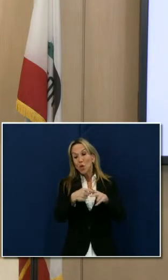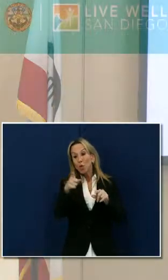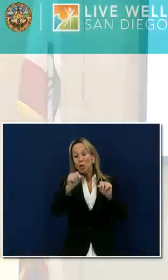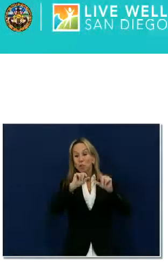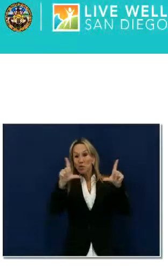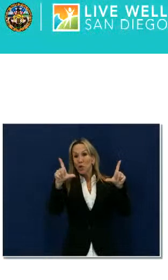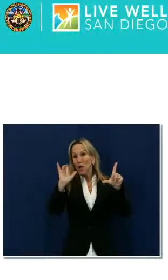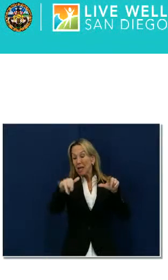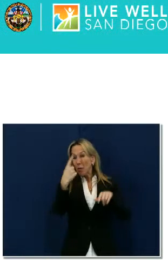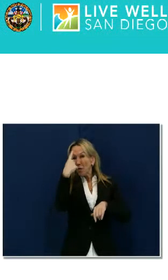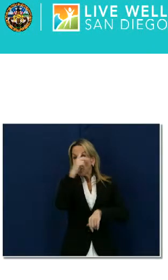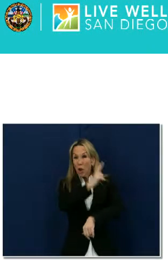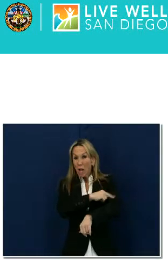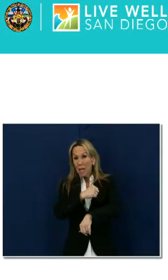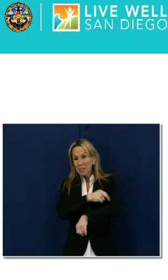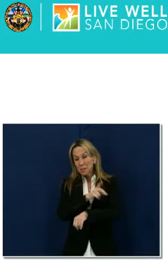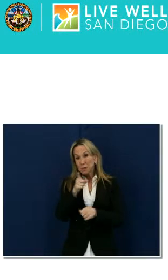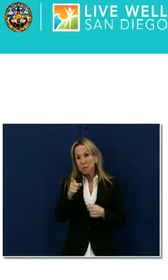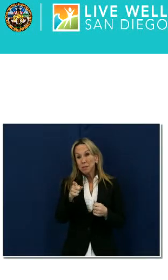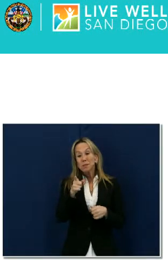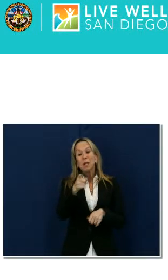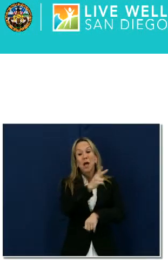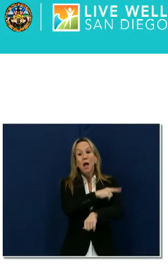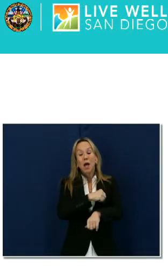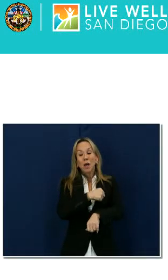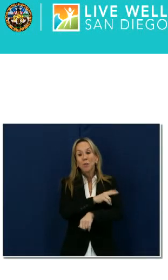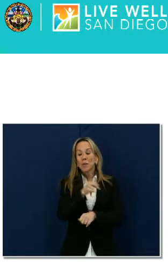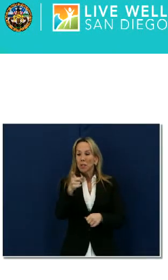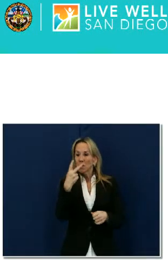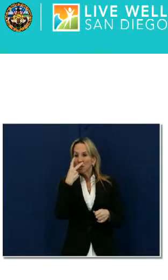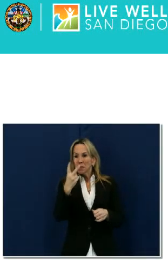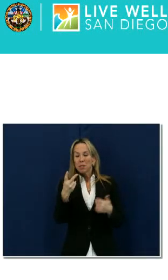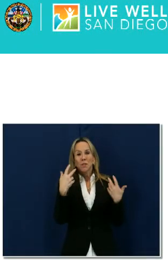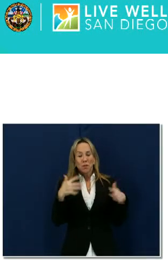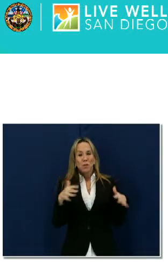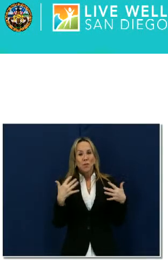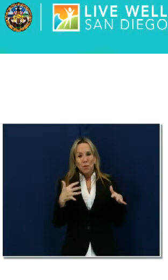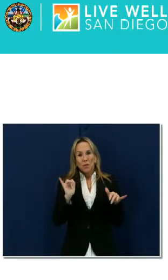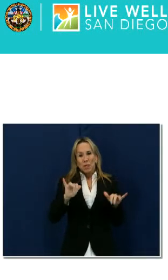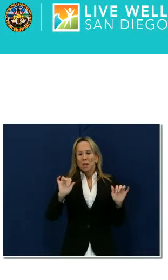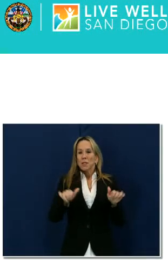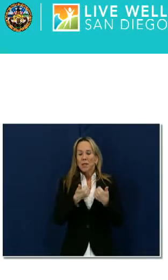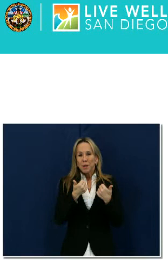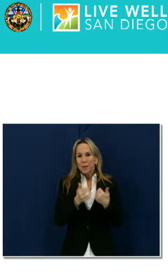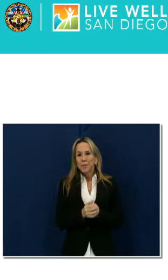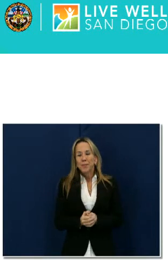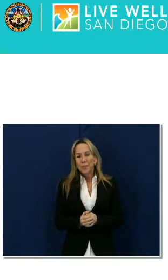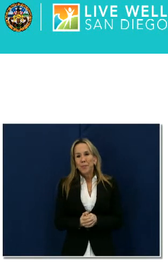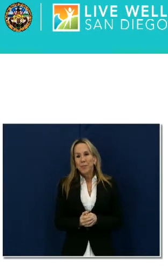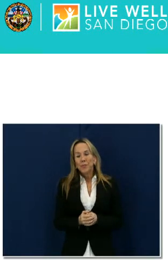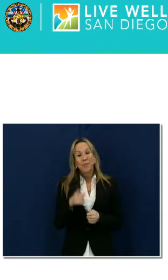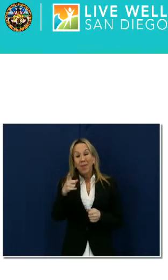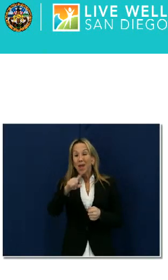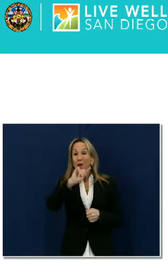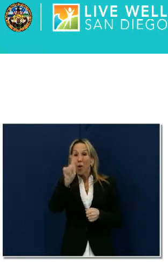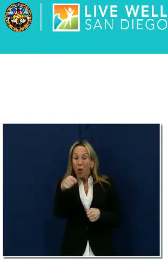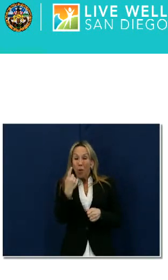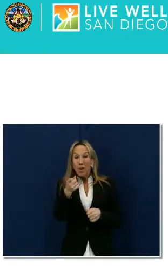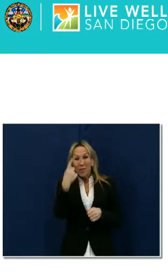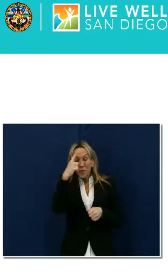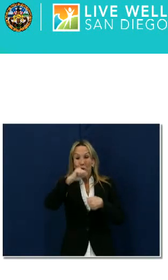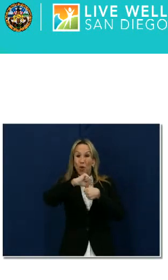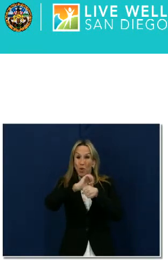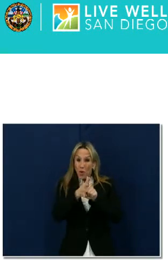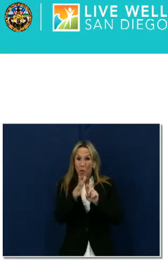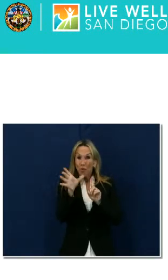which you can see right here. And again, this brings to mind that the scope of the challenge we face. These are just COVID-related